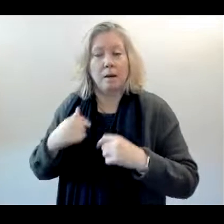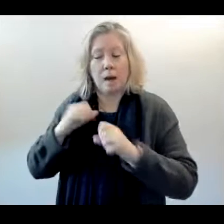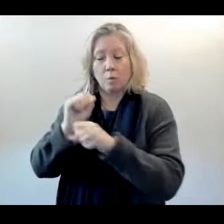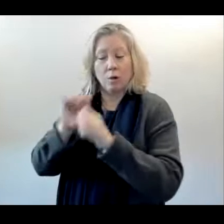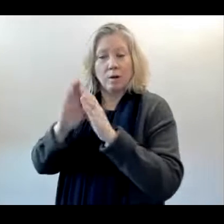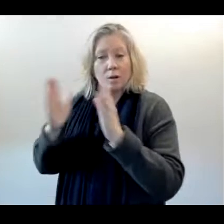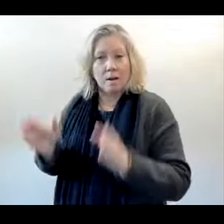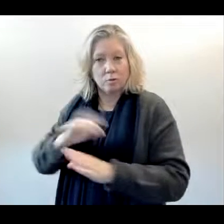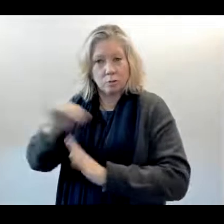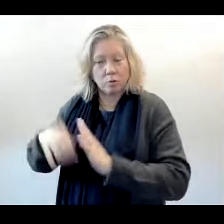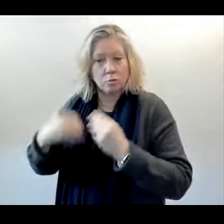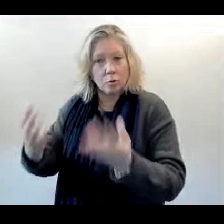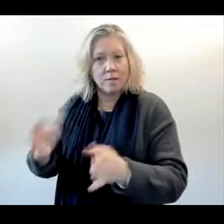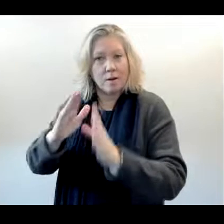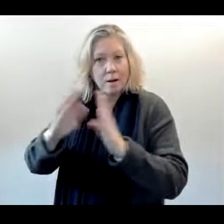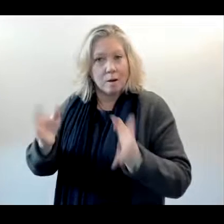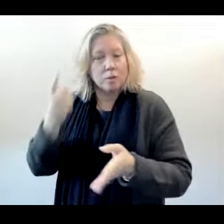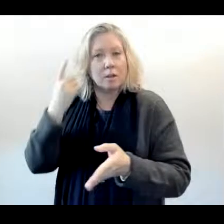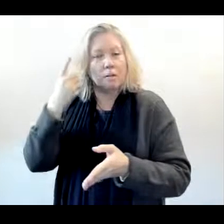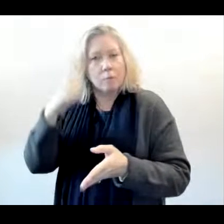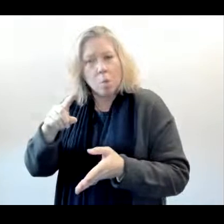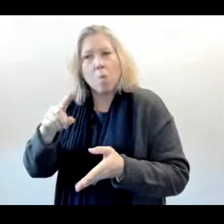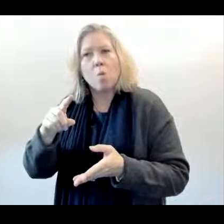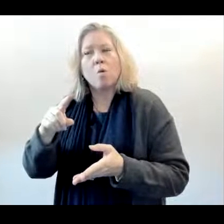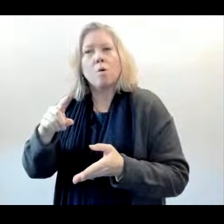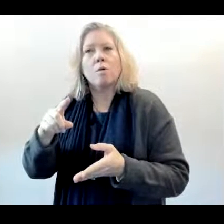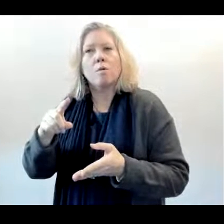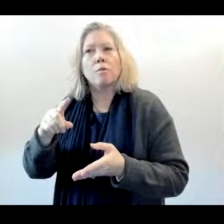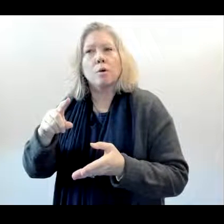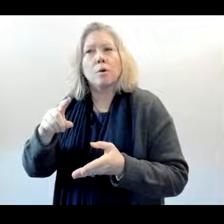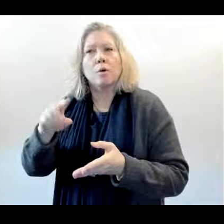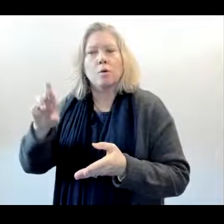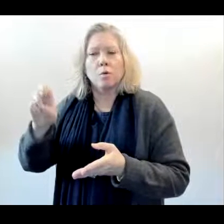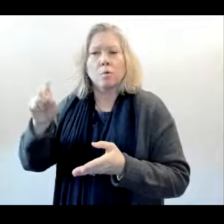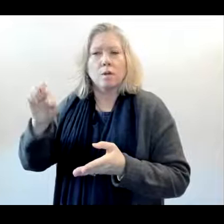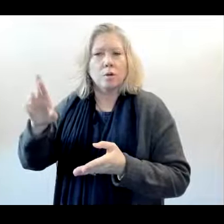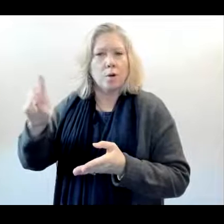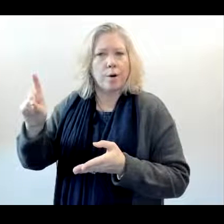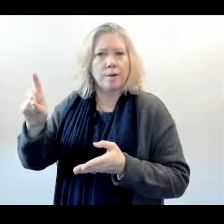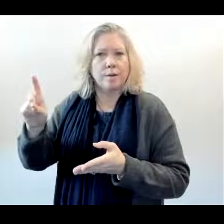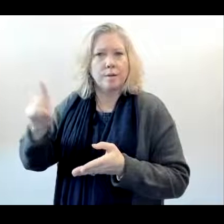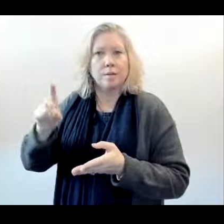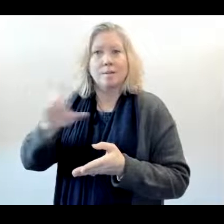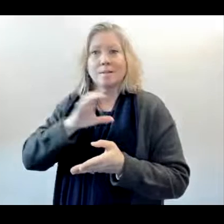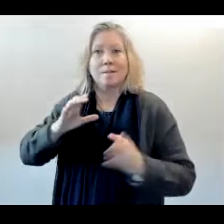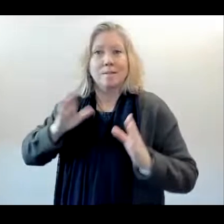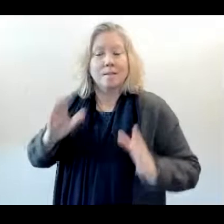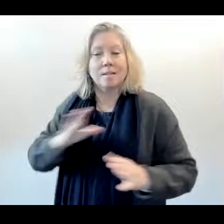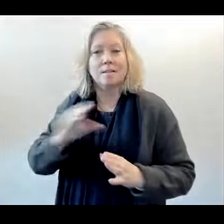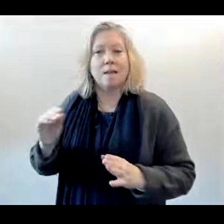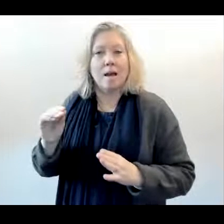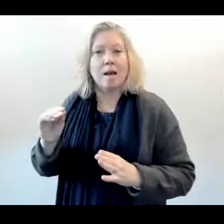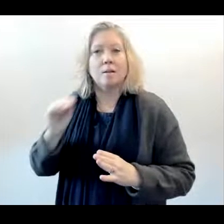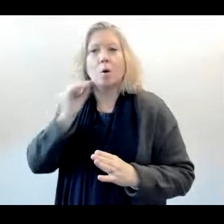project that provides housing for returning citizens and also the homeless.